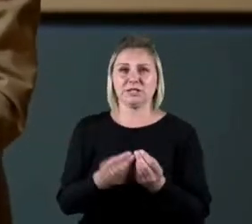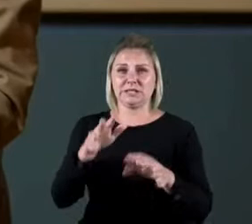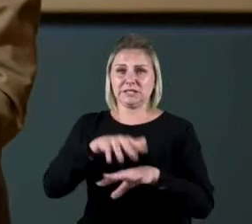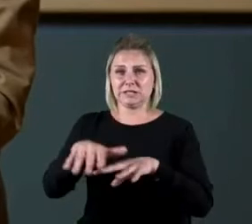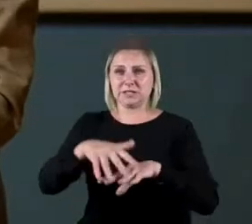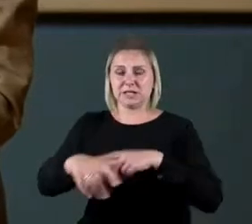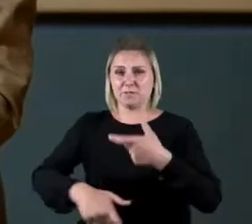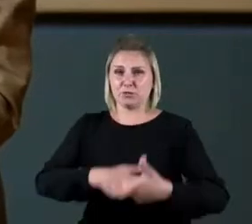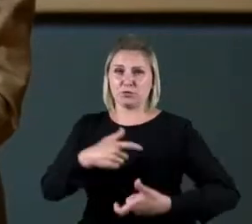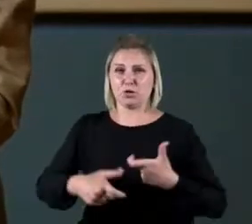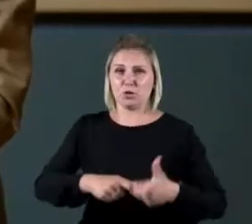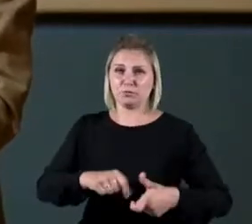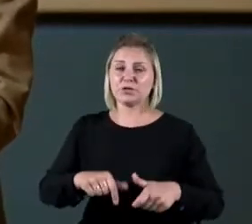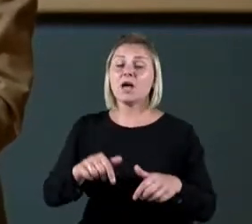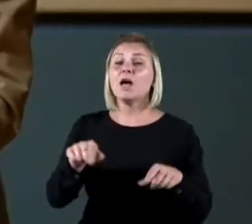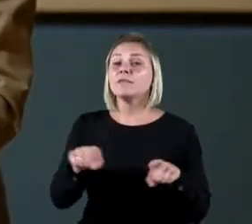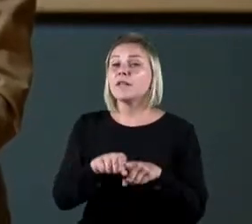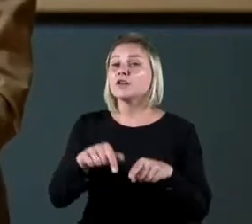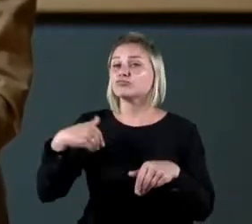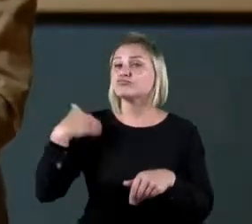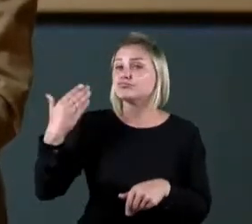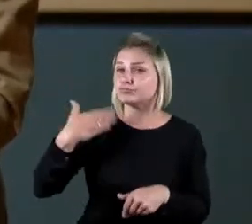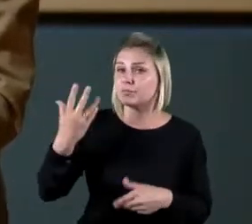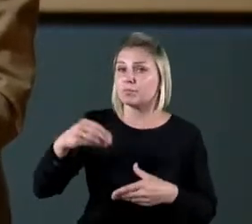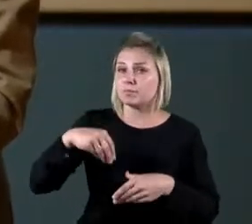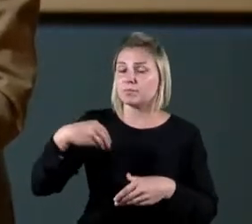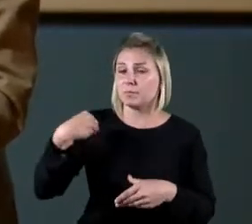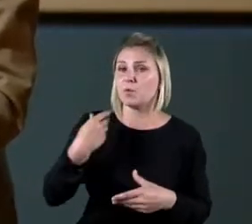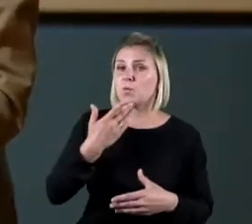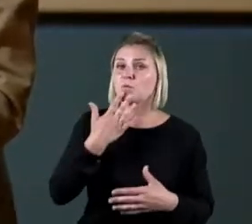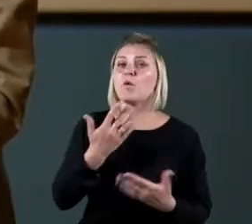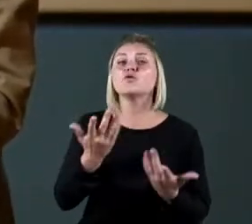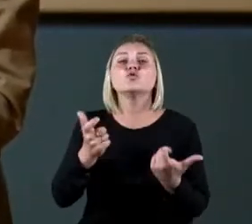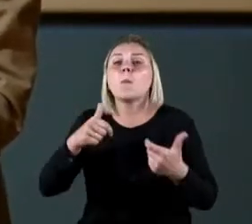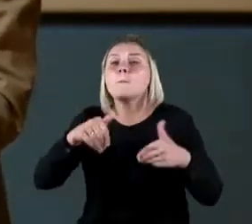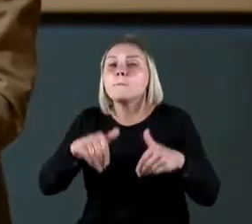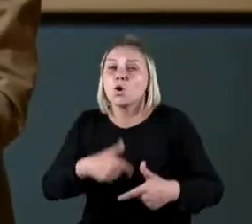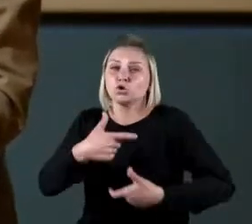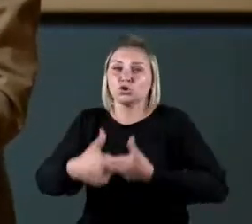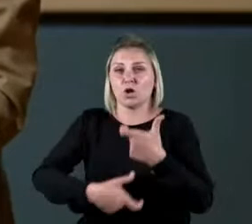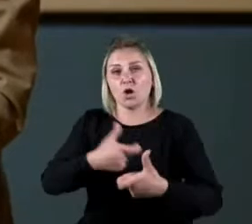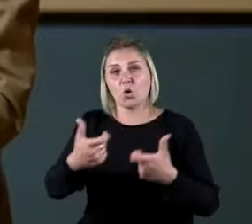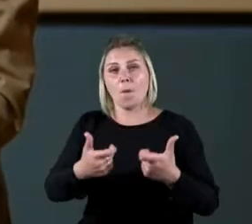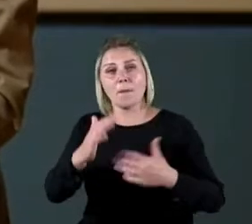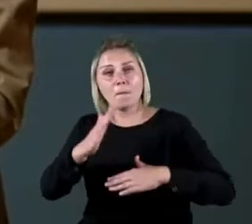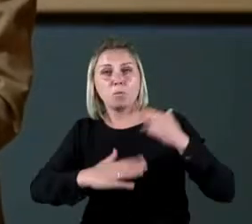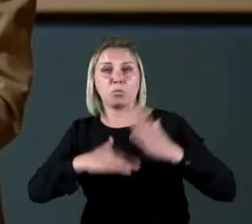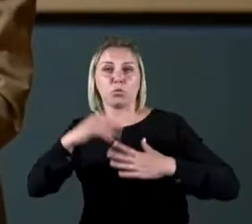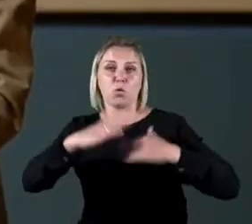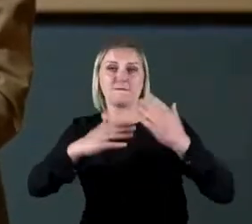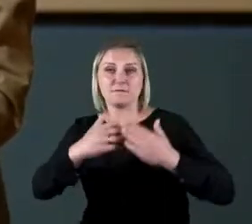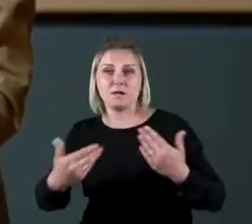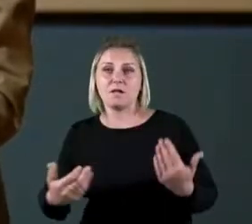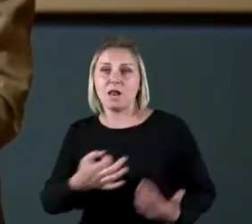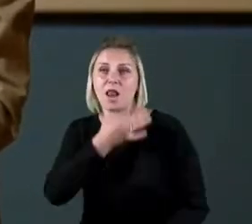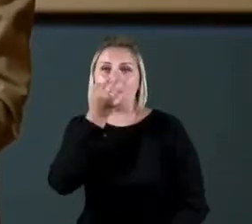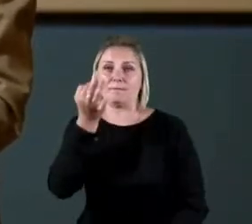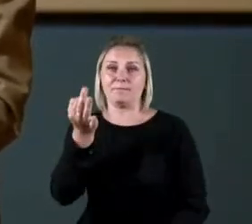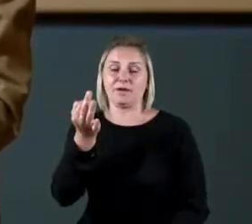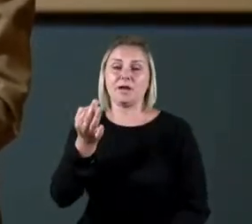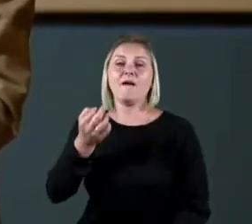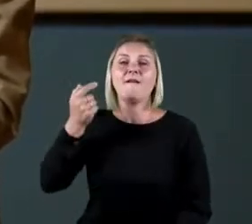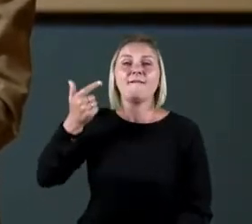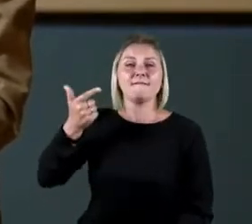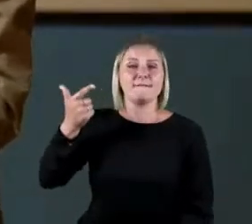the opportunities that exist, and there are opportunities for us to build back better. We've learned a tremendous amount over the past 2 to 3 years with everything that we've all been